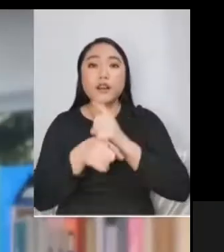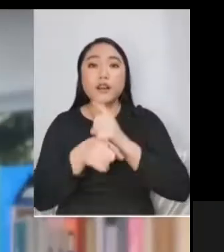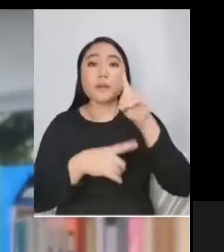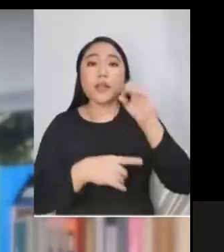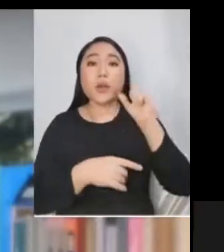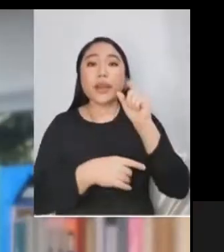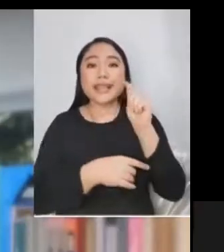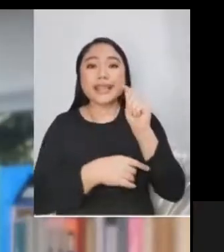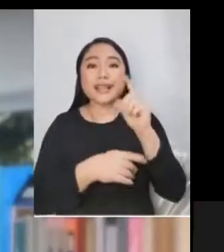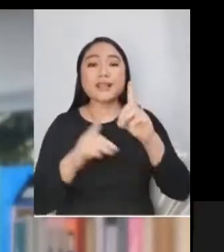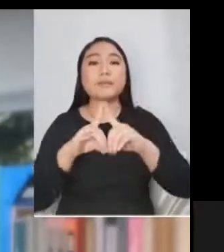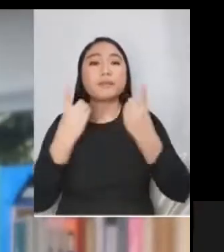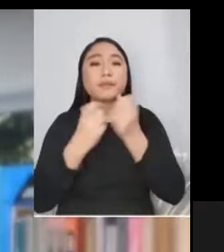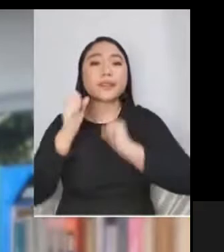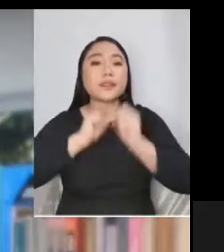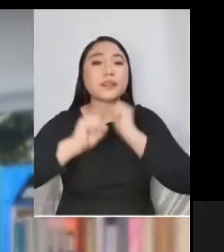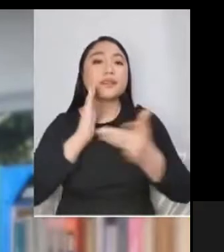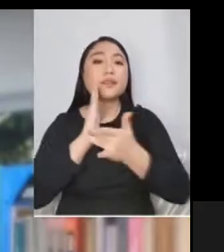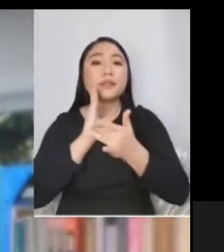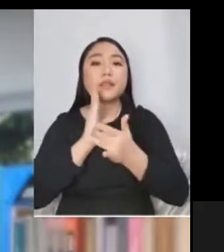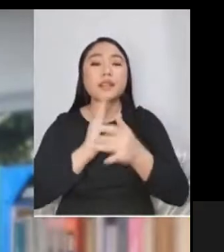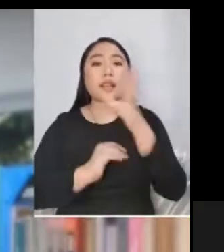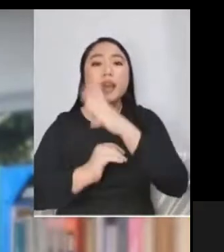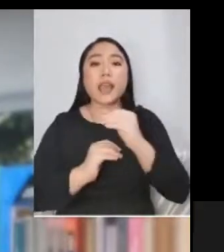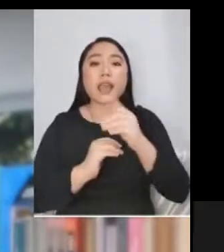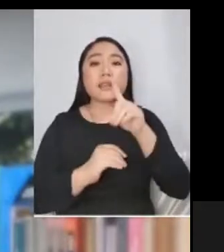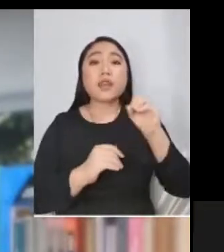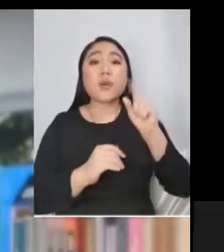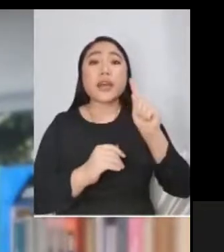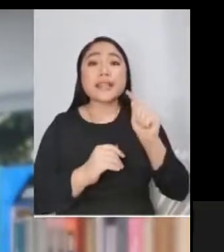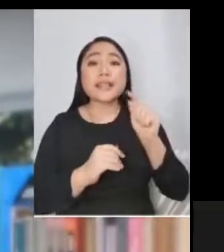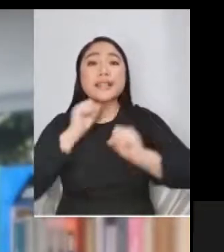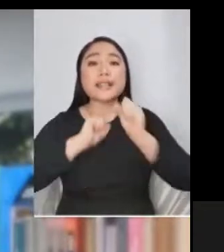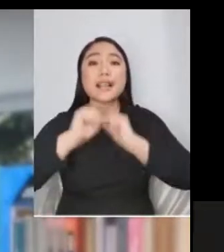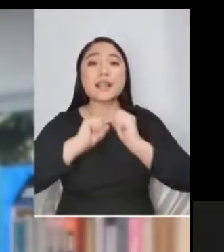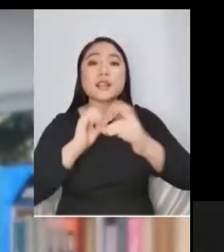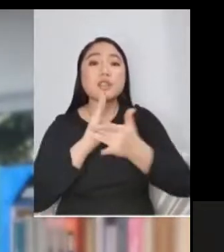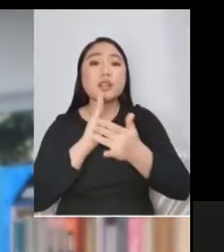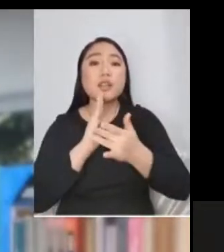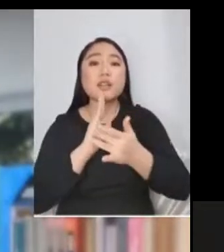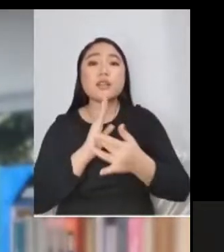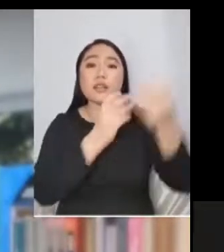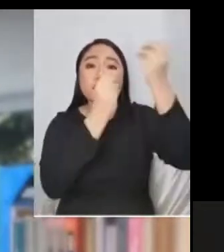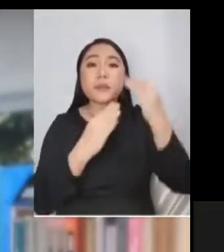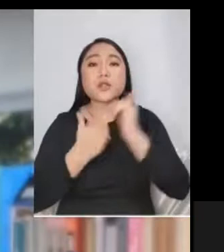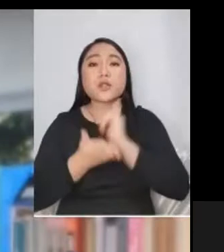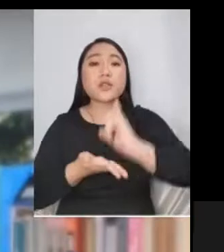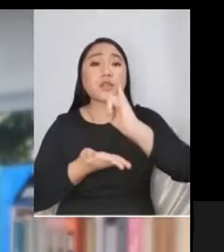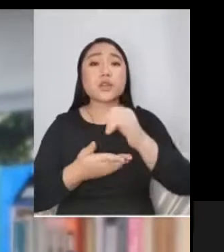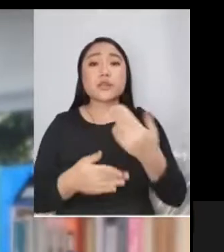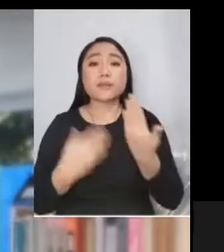Sa ngalan po ng kagawaran ng Agama Teknolohiya at DOST Science and Technology Information